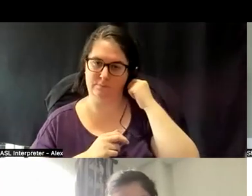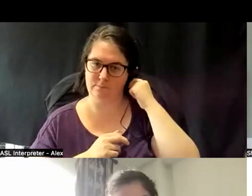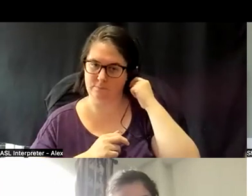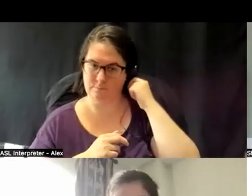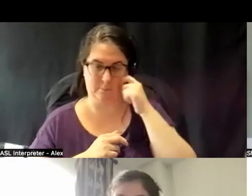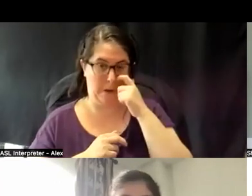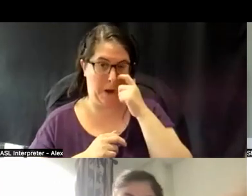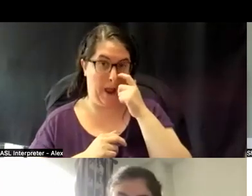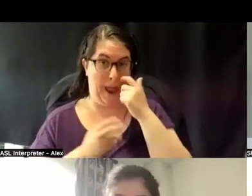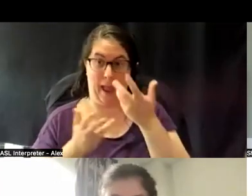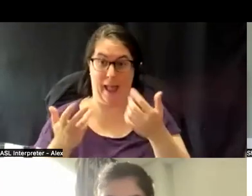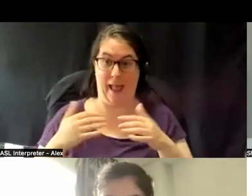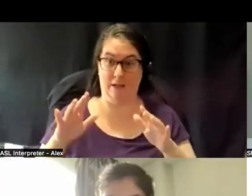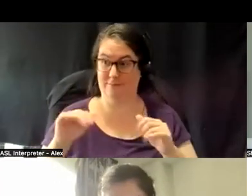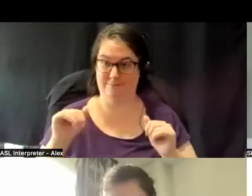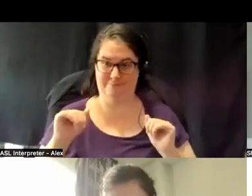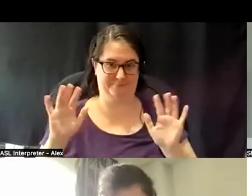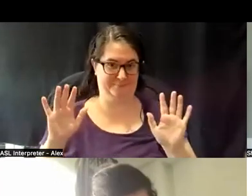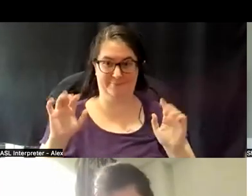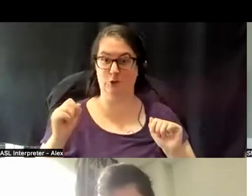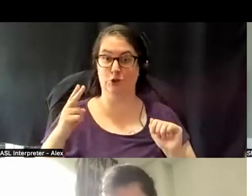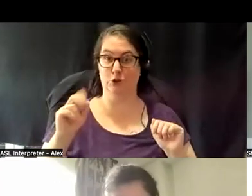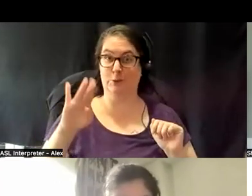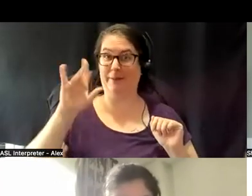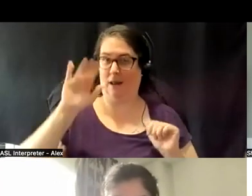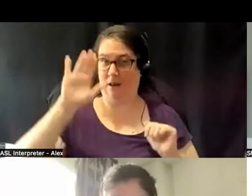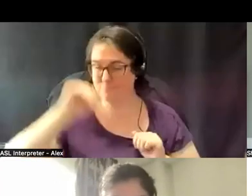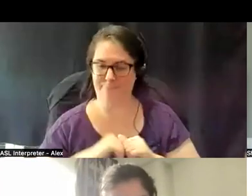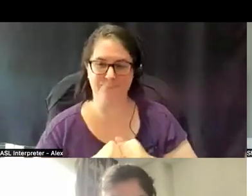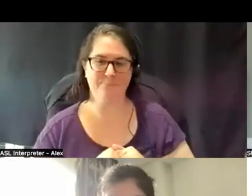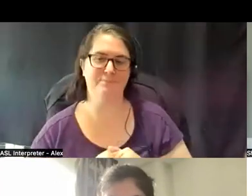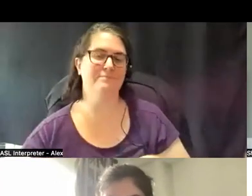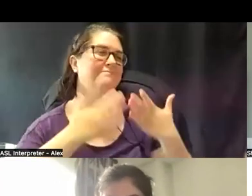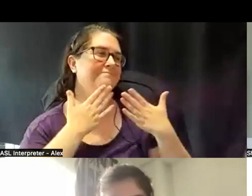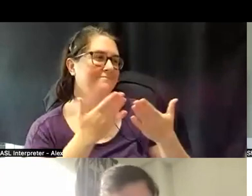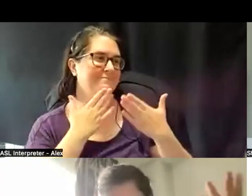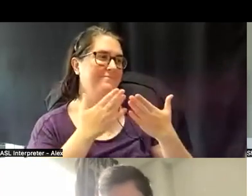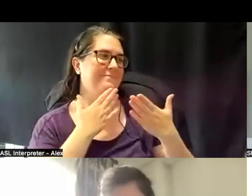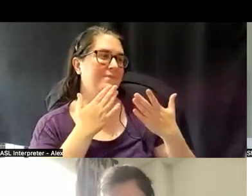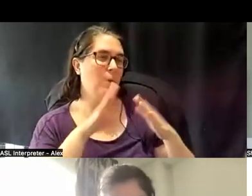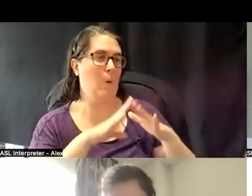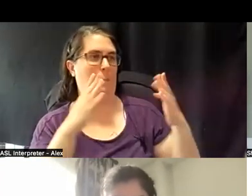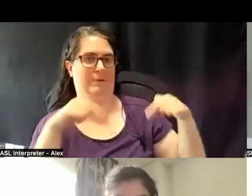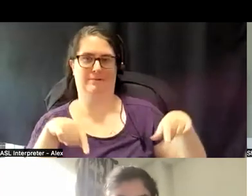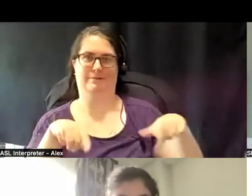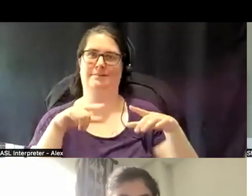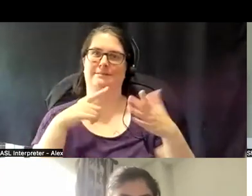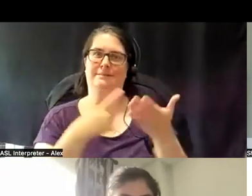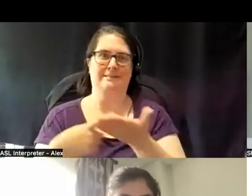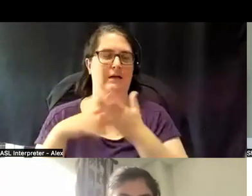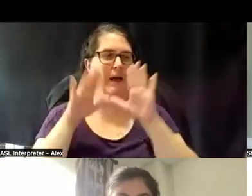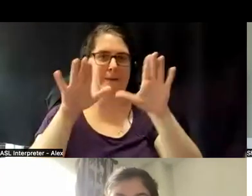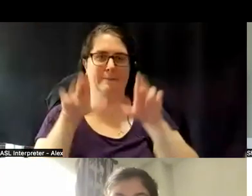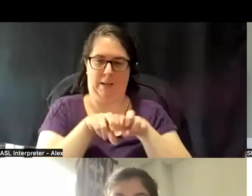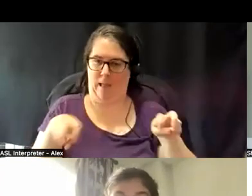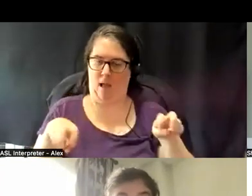I mean, I can go. Thank you, Shabina. Yeah, go for it. Thank you so much, Aldemar, for putting all together this amazing panel.